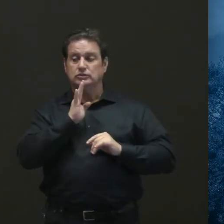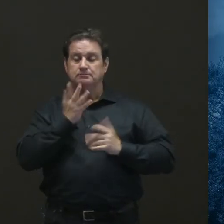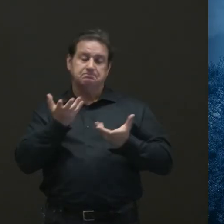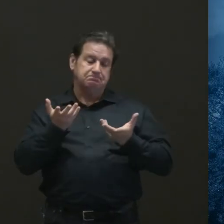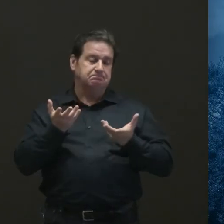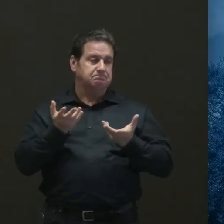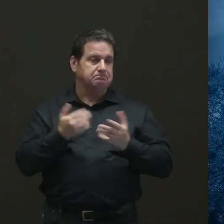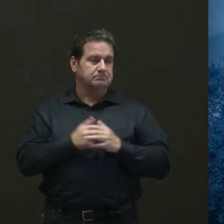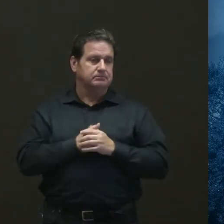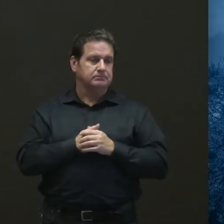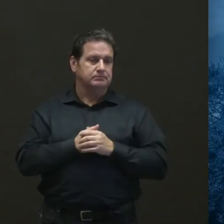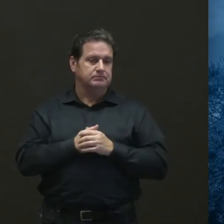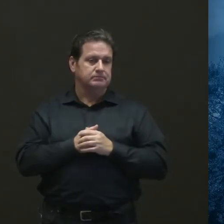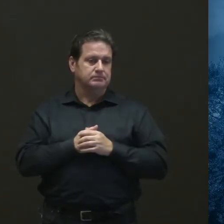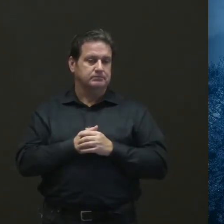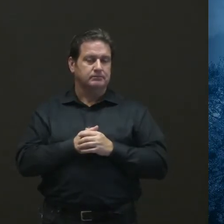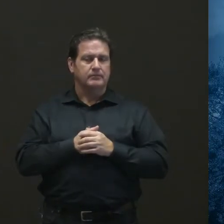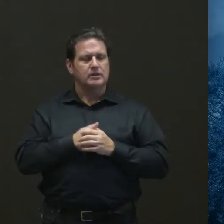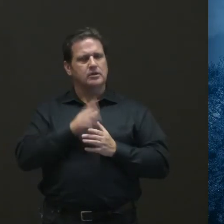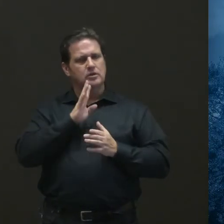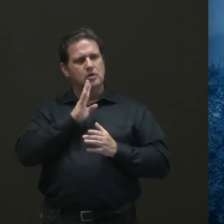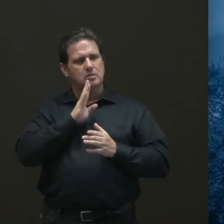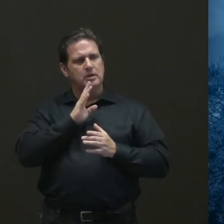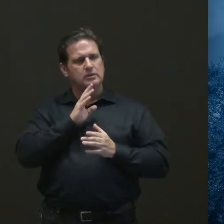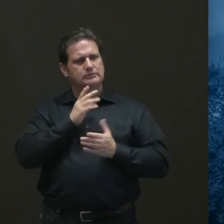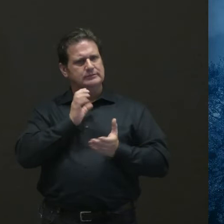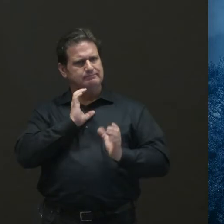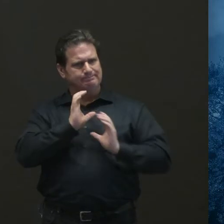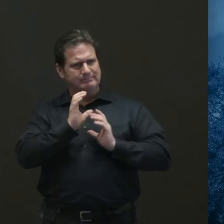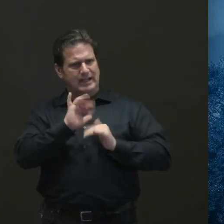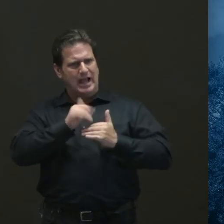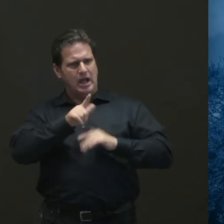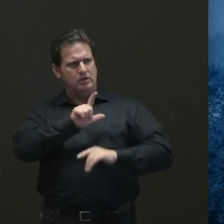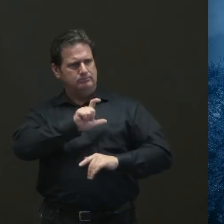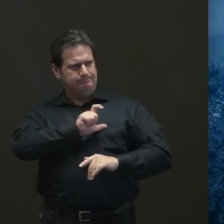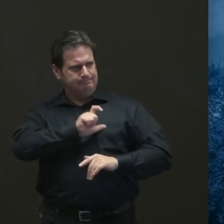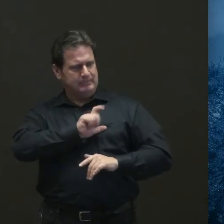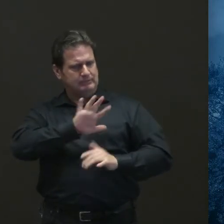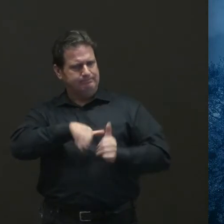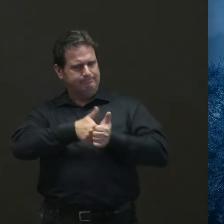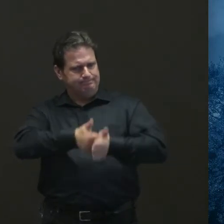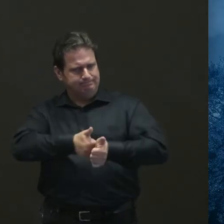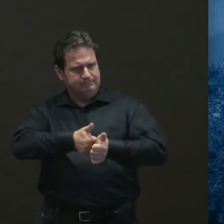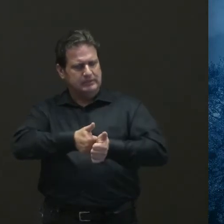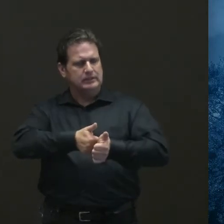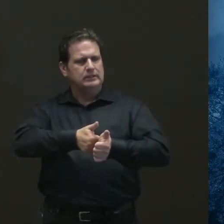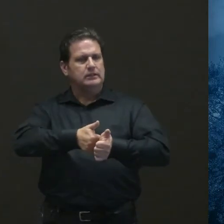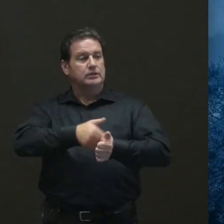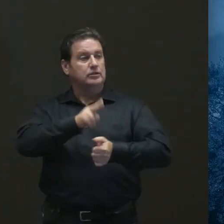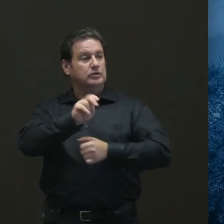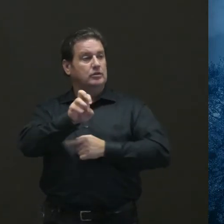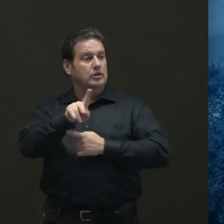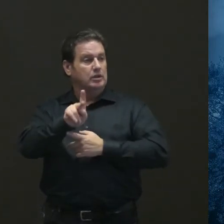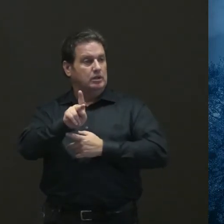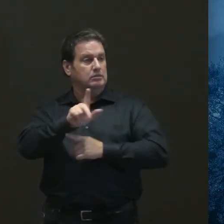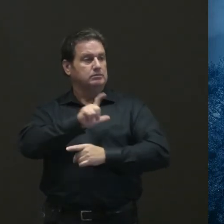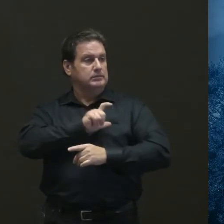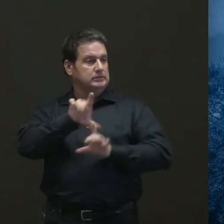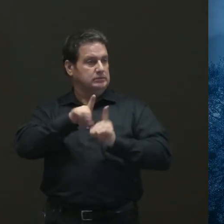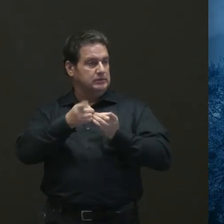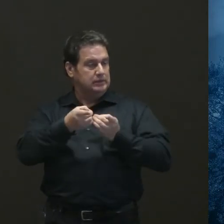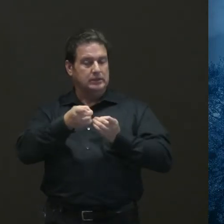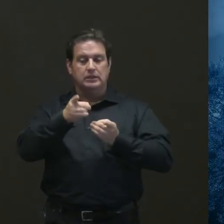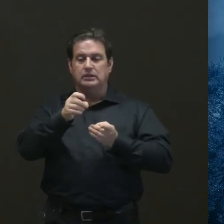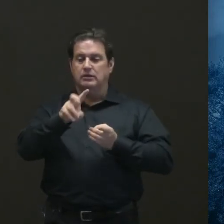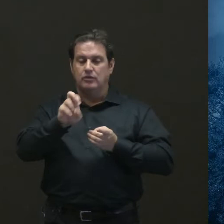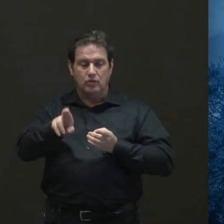He's been heading up the conversations among law enforcement. So you got Newark Police Department, Dover, in the